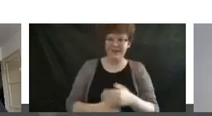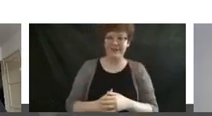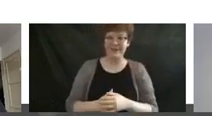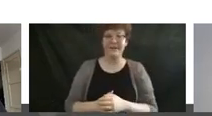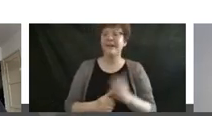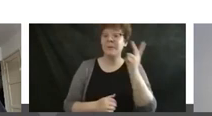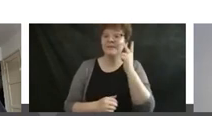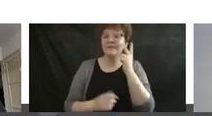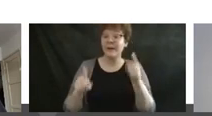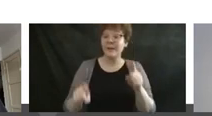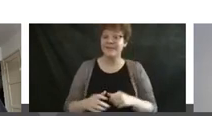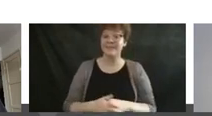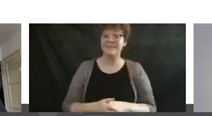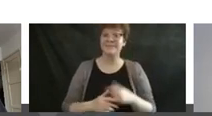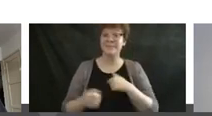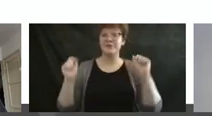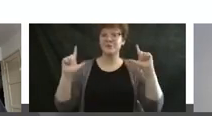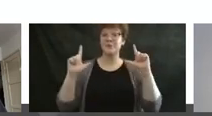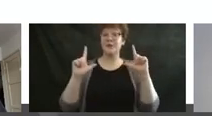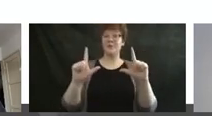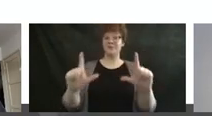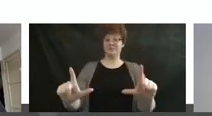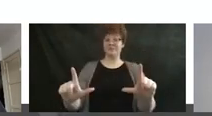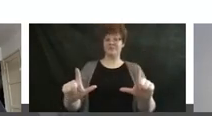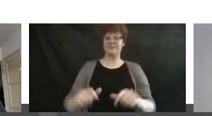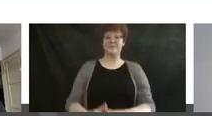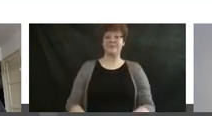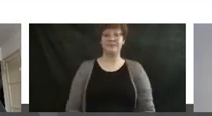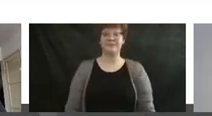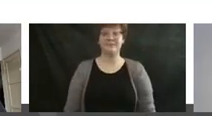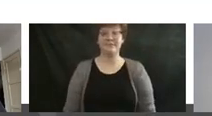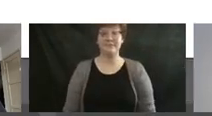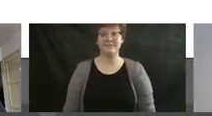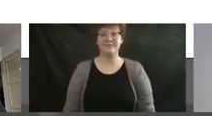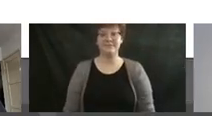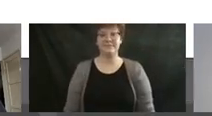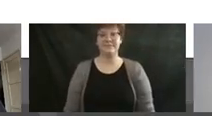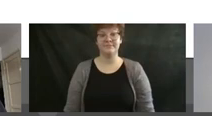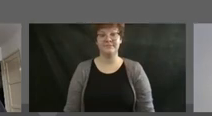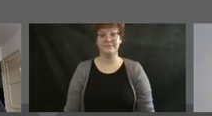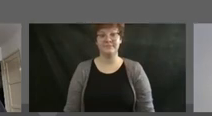happens. I'm gonna zoom out a little bit. Let's deselect your flower and zoom out.